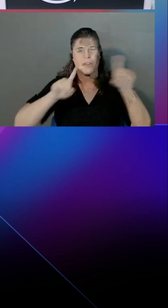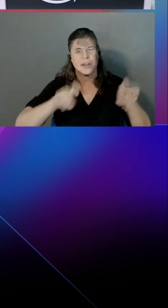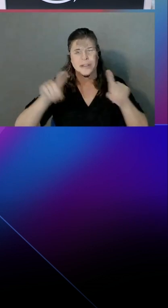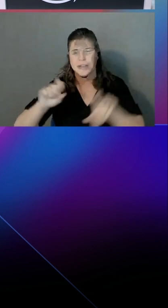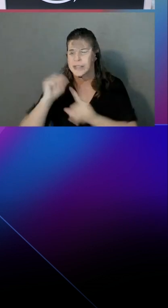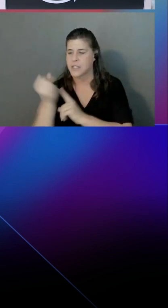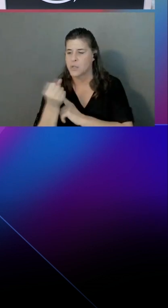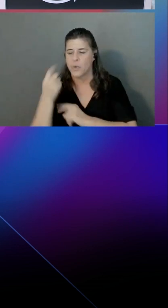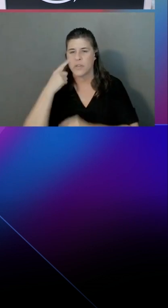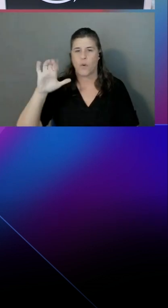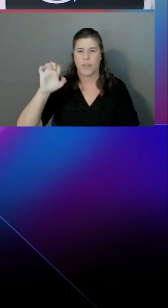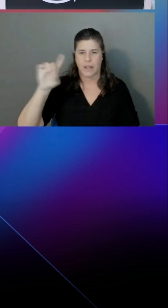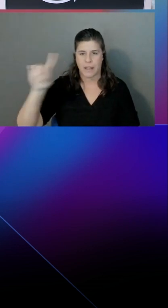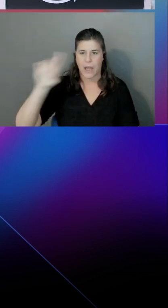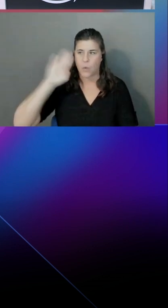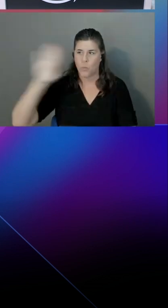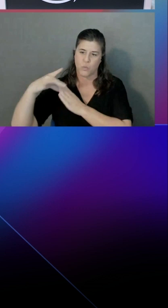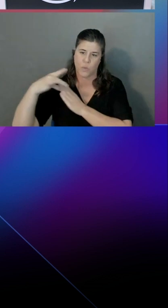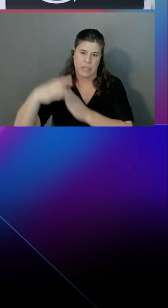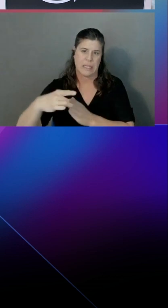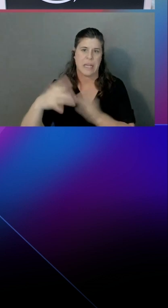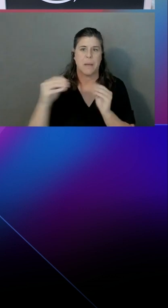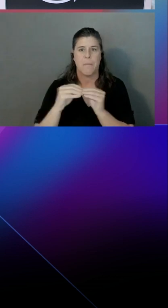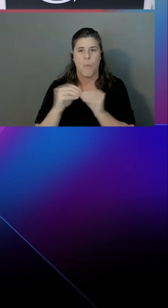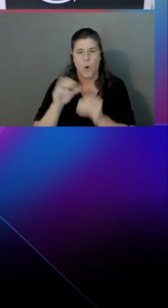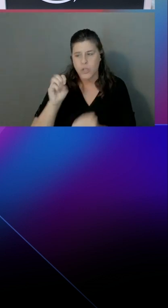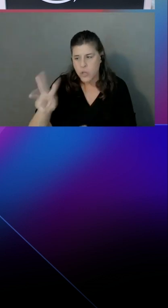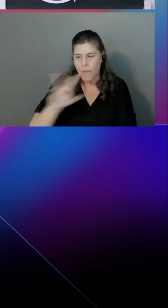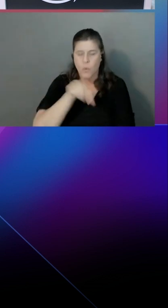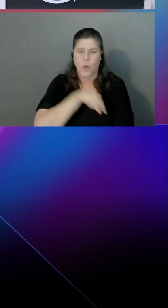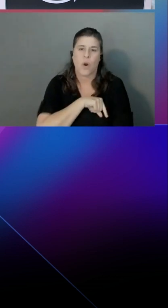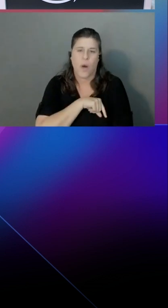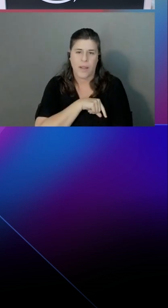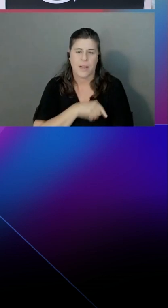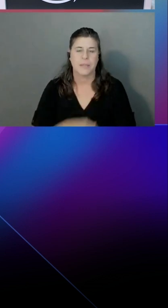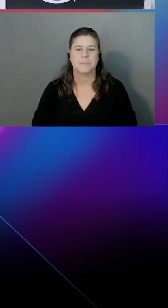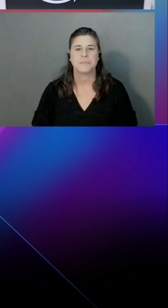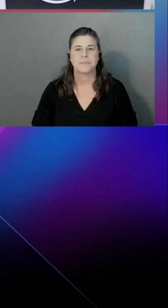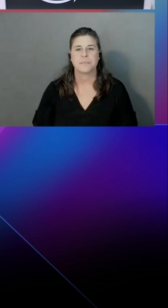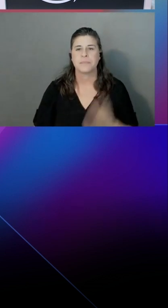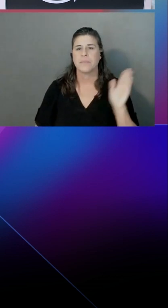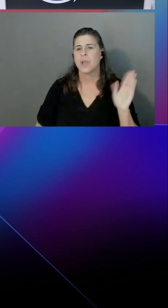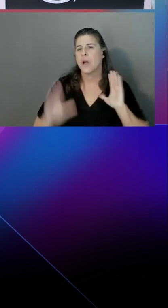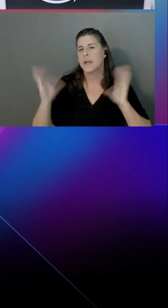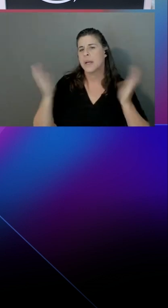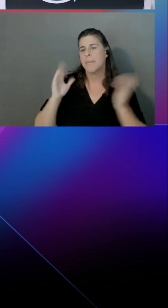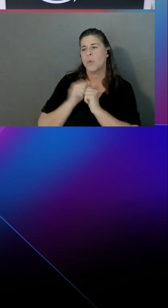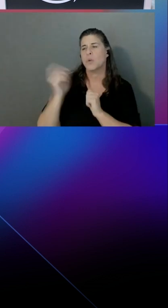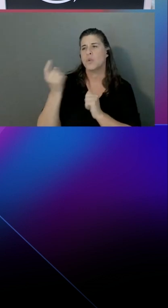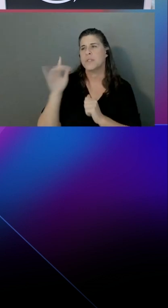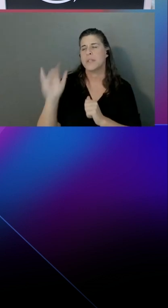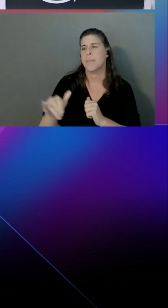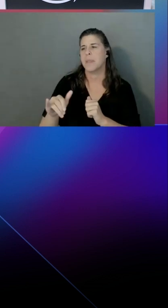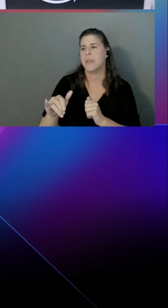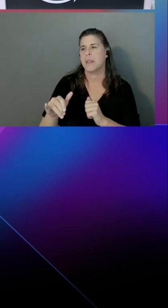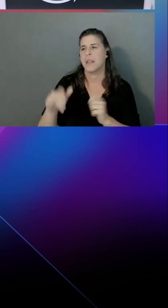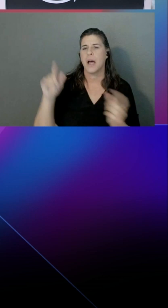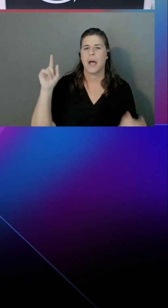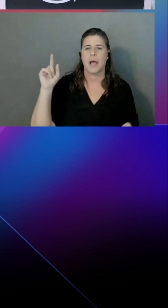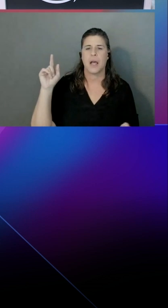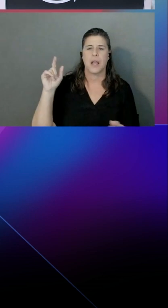drive more software quality. So compared to doing something like load testing a database or